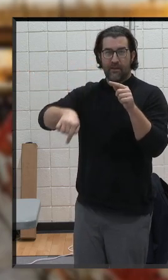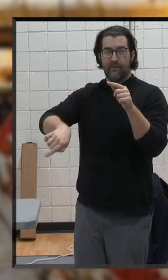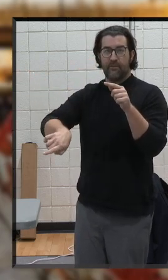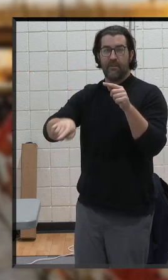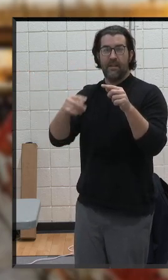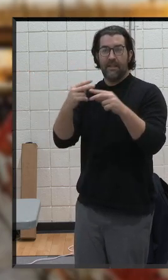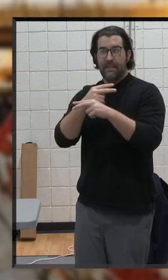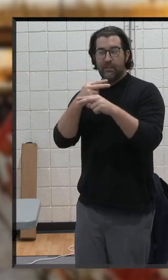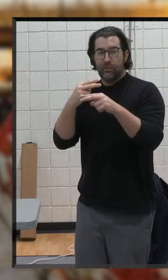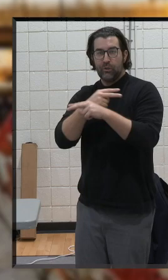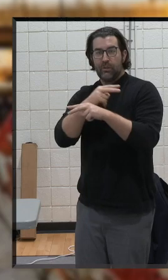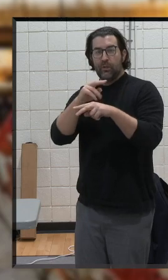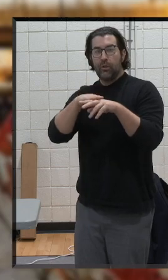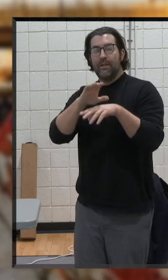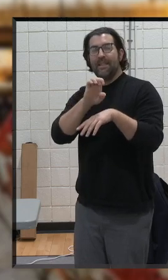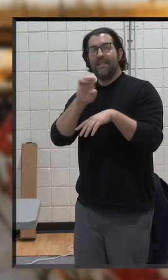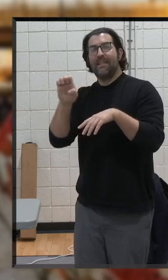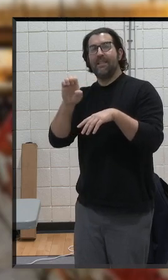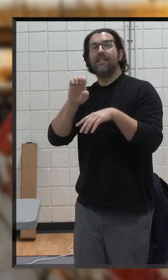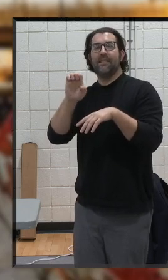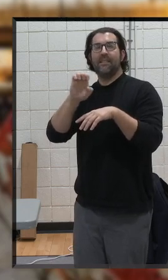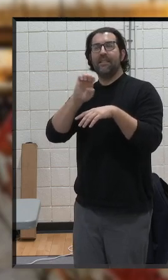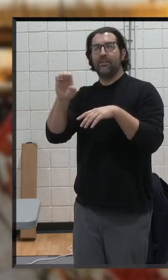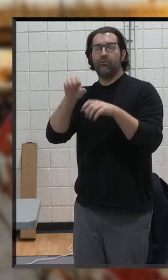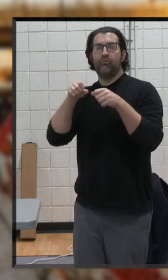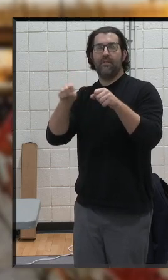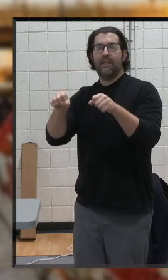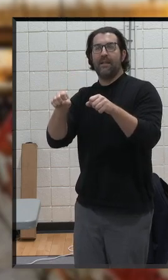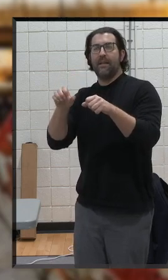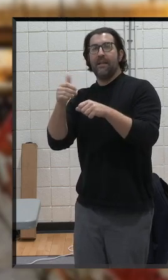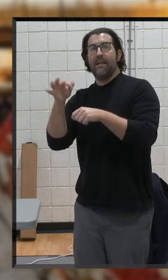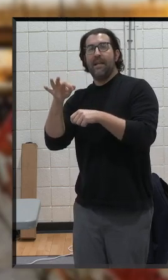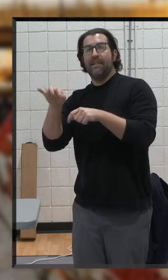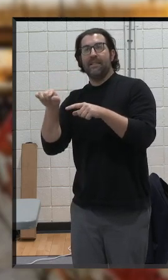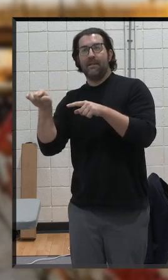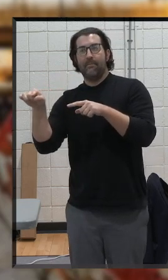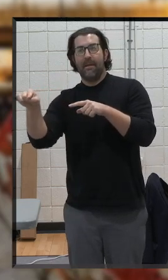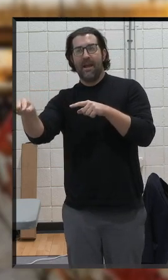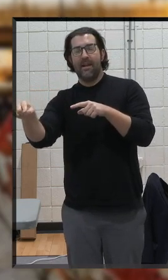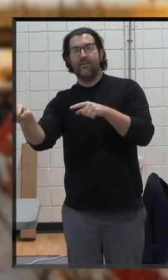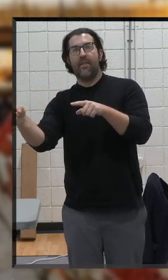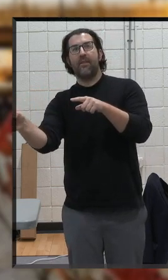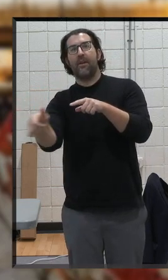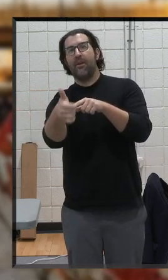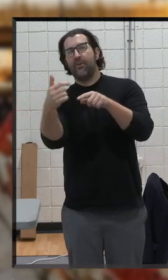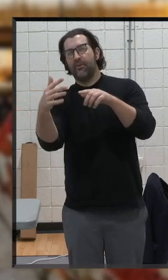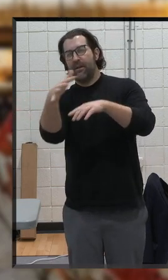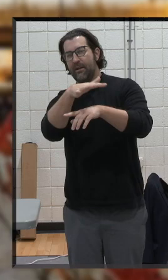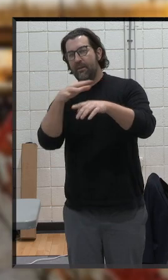the interstate on East Street, up to 19, and then back down to the other side of the bridge. So that's one route.